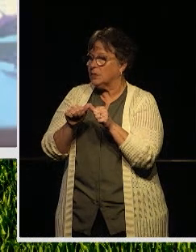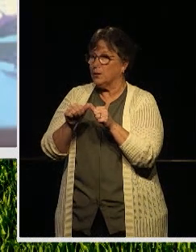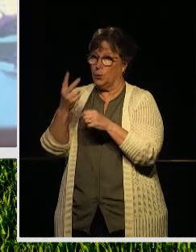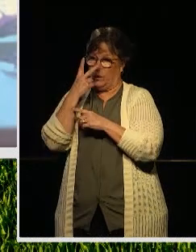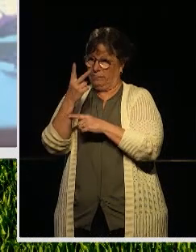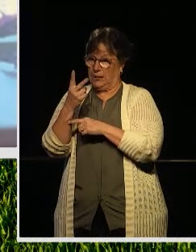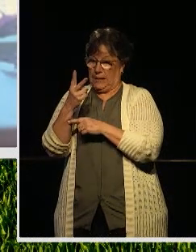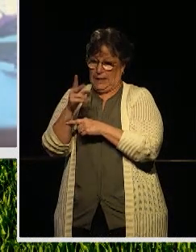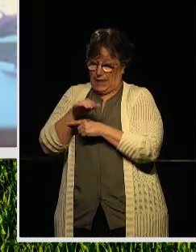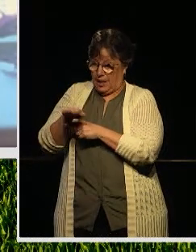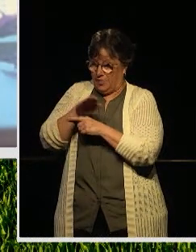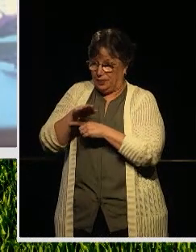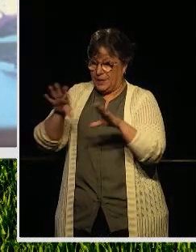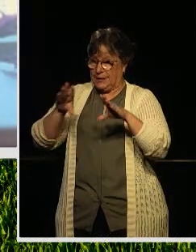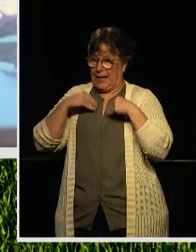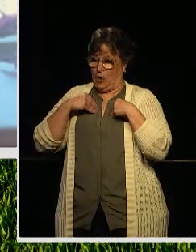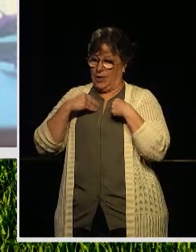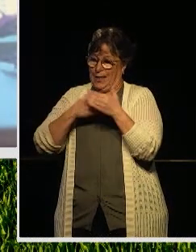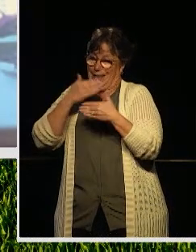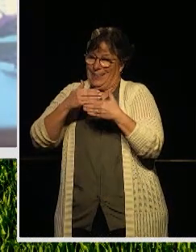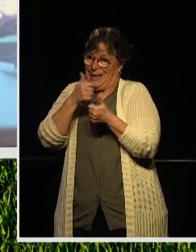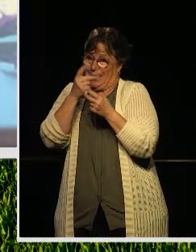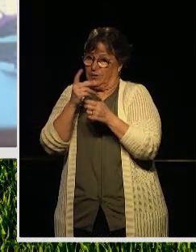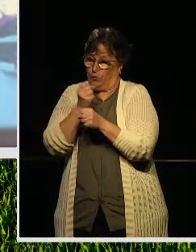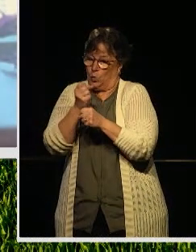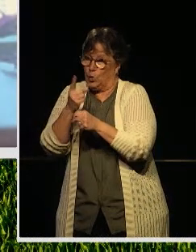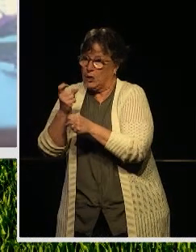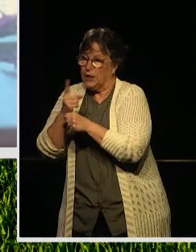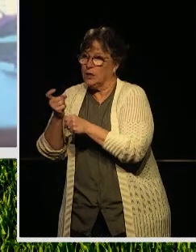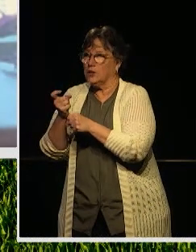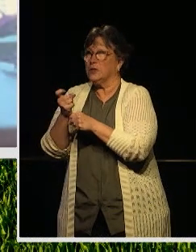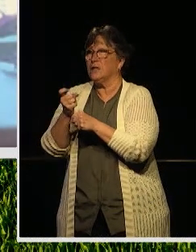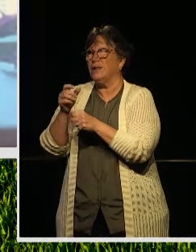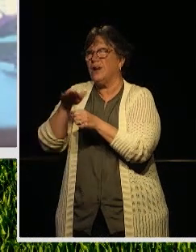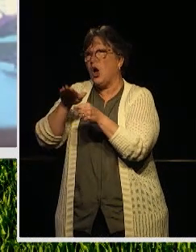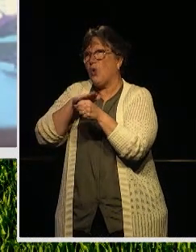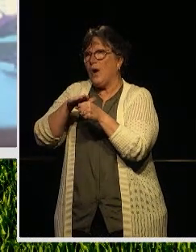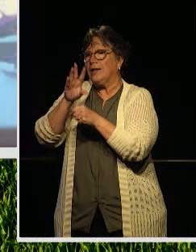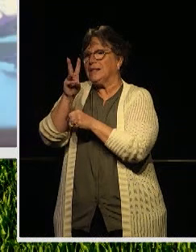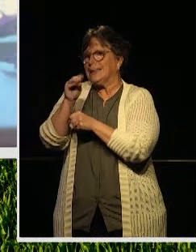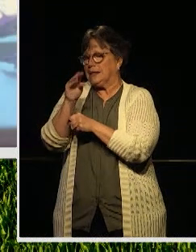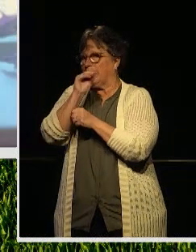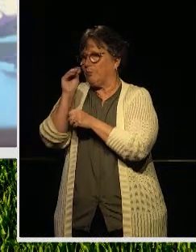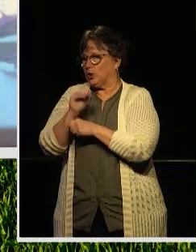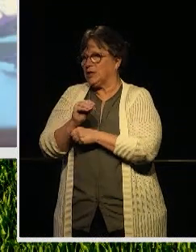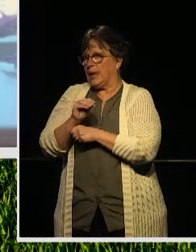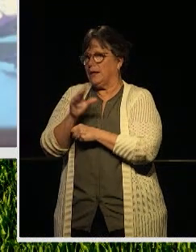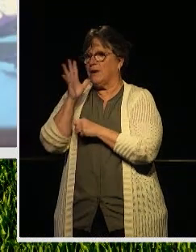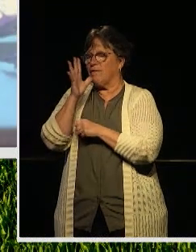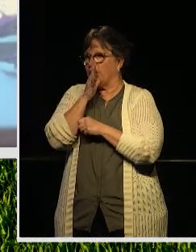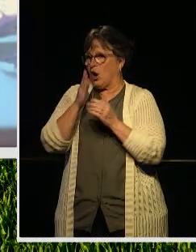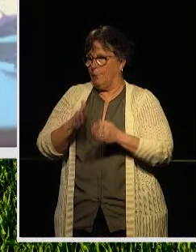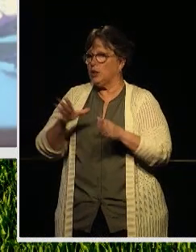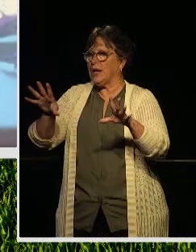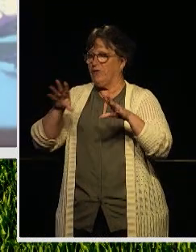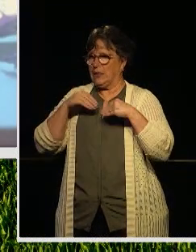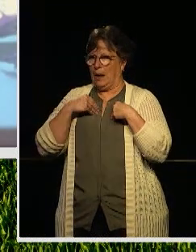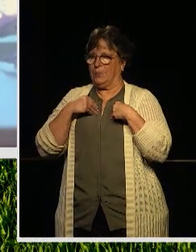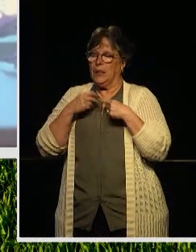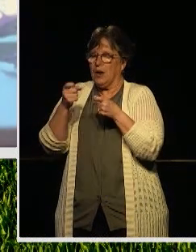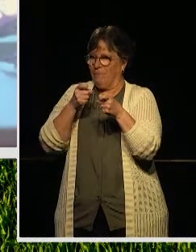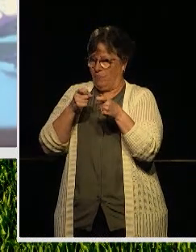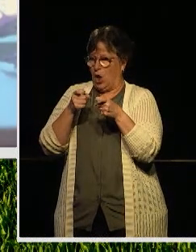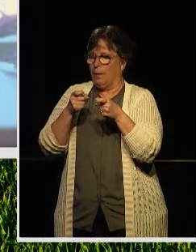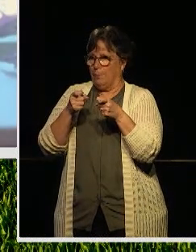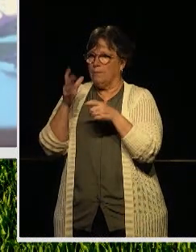going to be adopting in the next couple of years? And I think at least in North America, about 60% of farmers said they've adopted some form of a farm management system, which